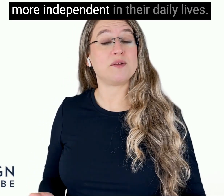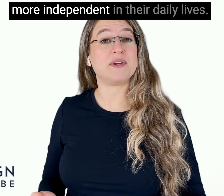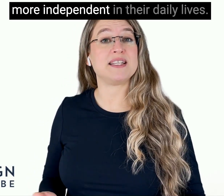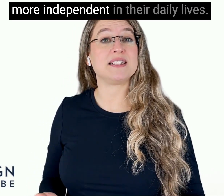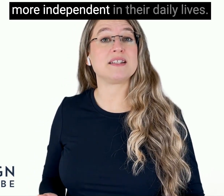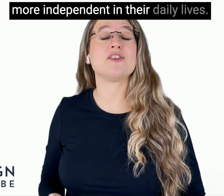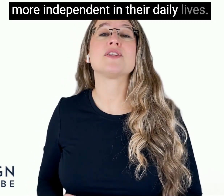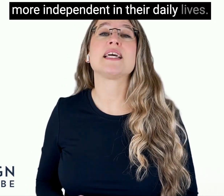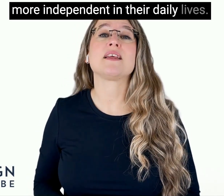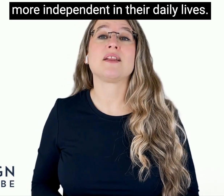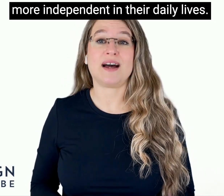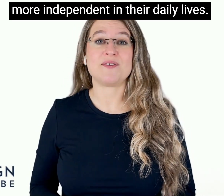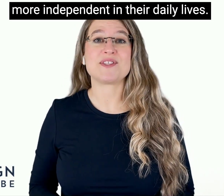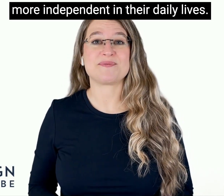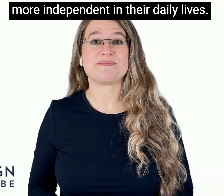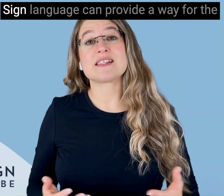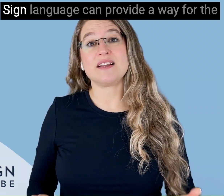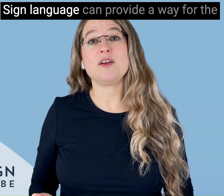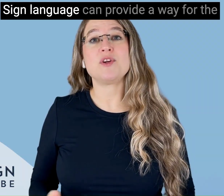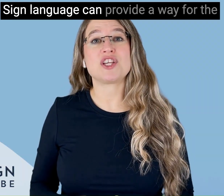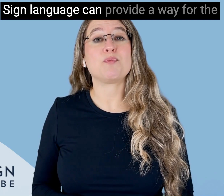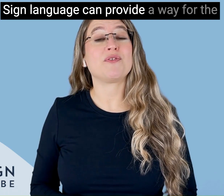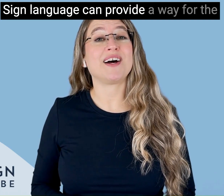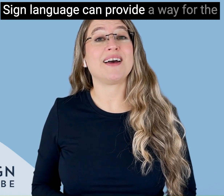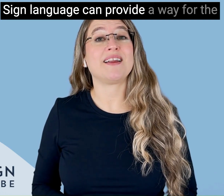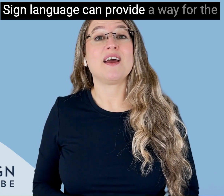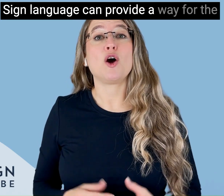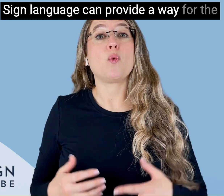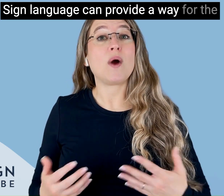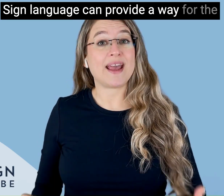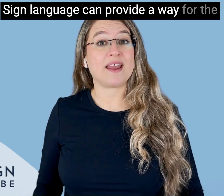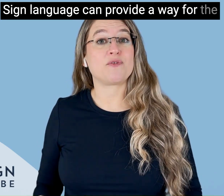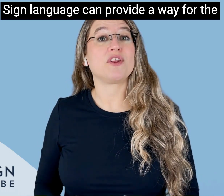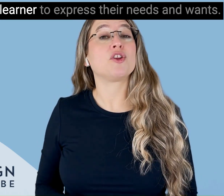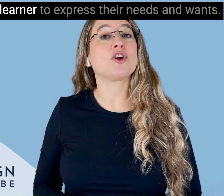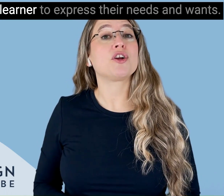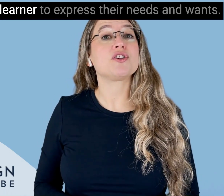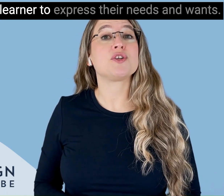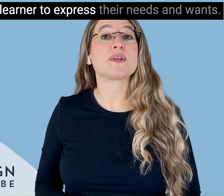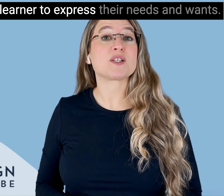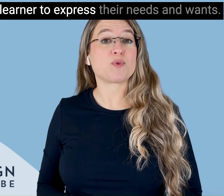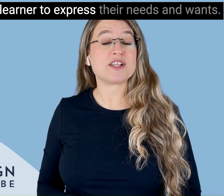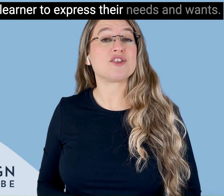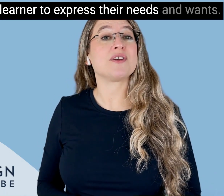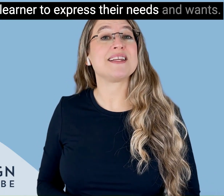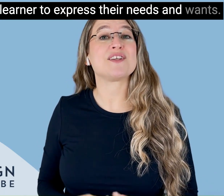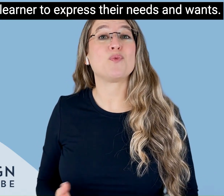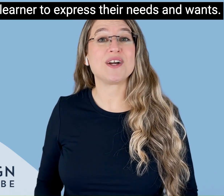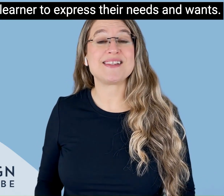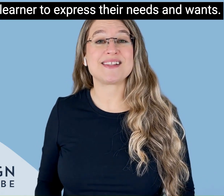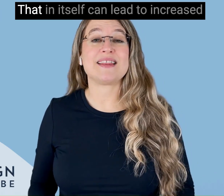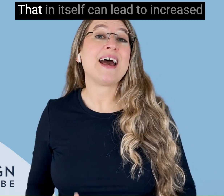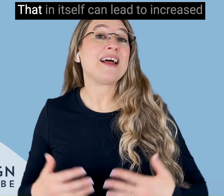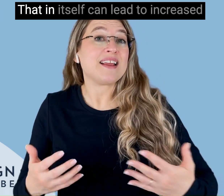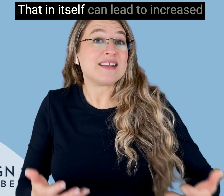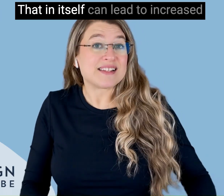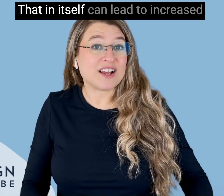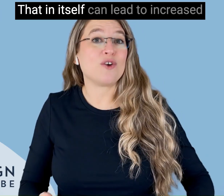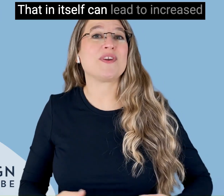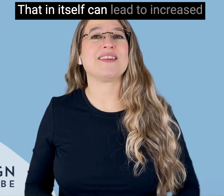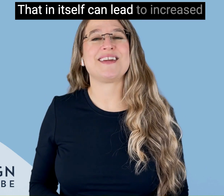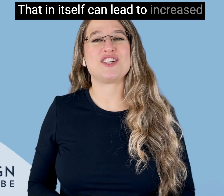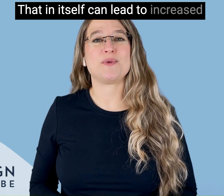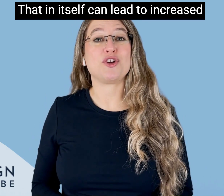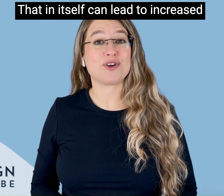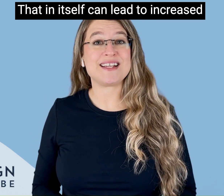more independent in their daily lives. Sign language can provide a way for the learner to express their needs and wants. That in